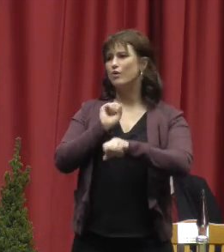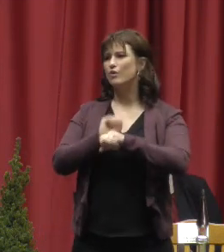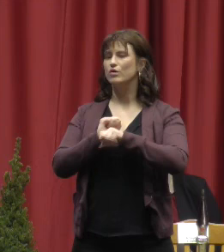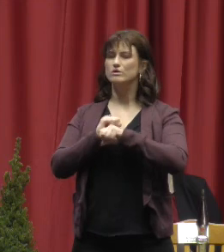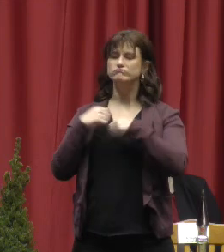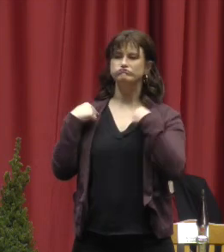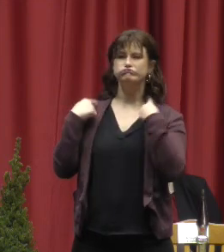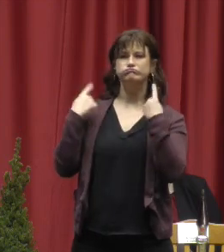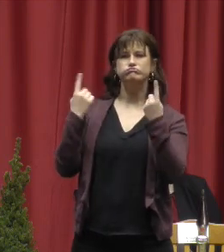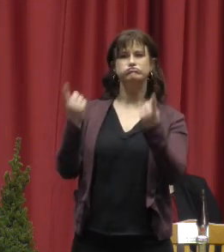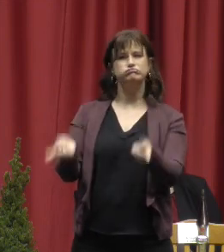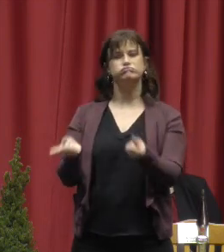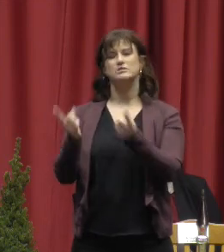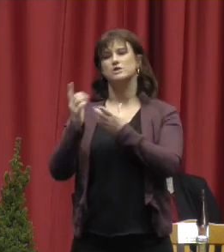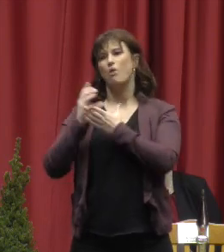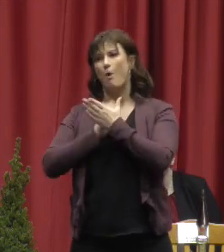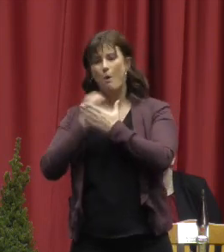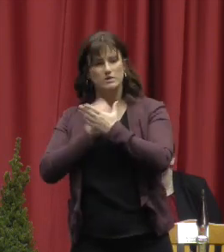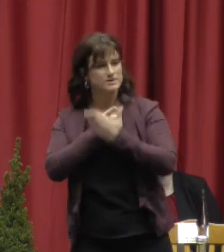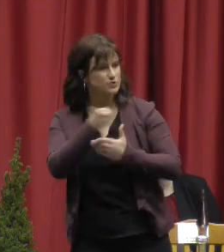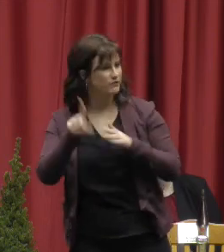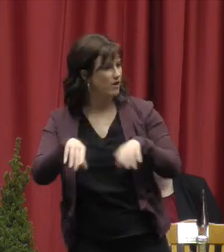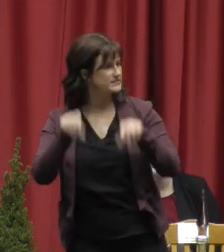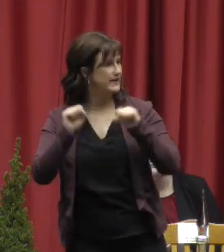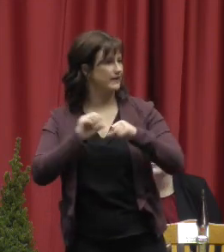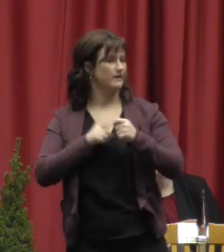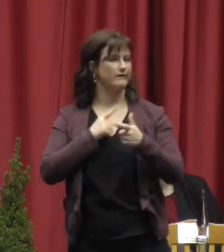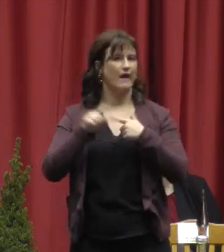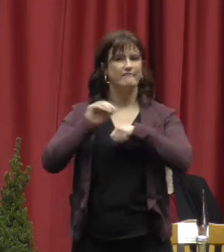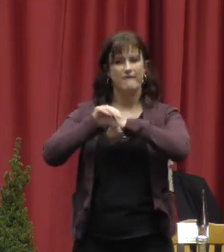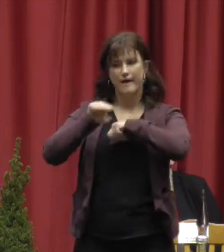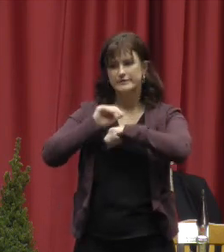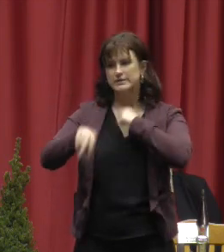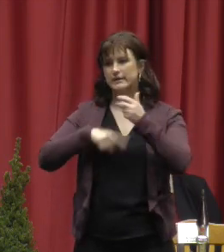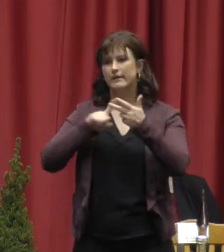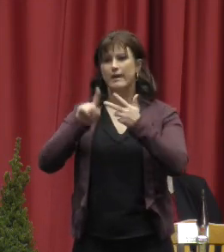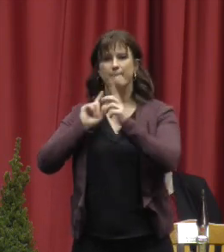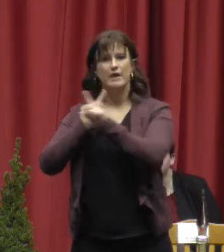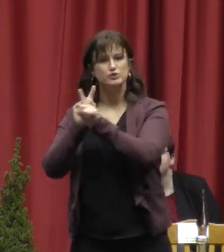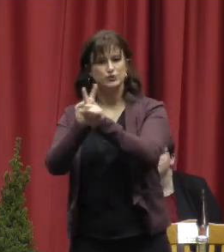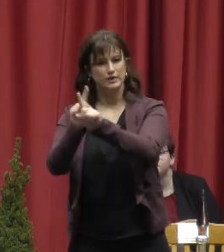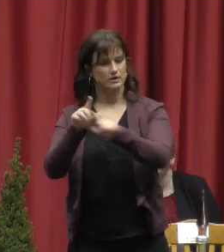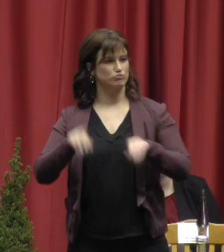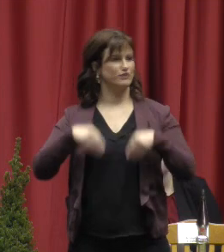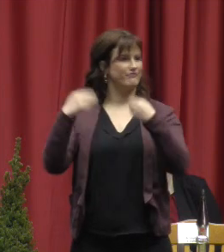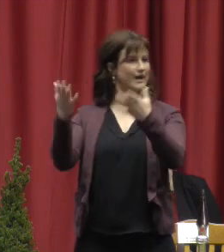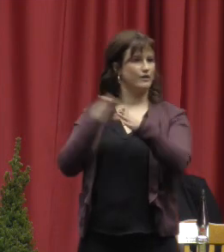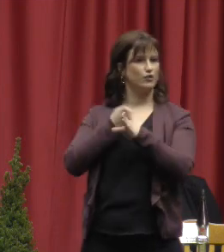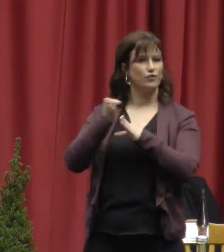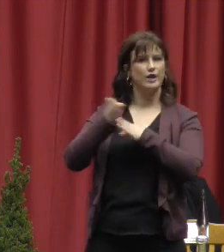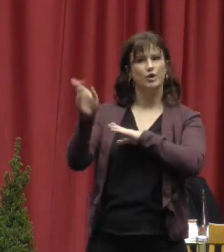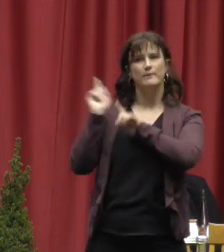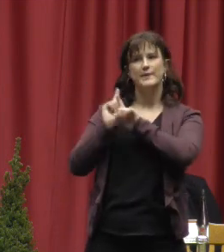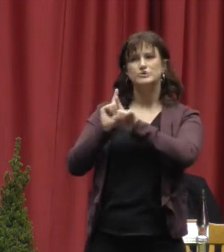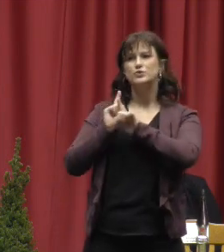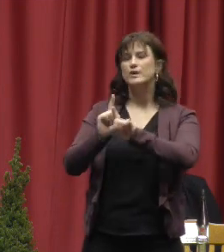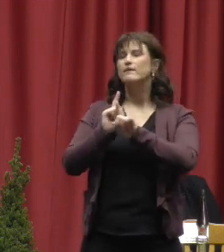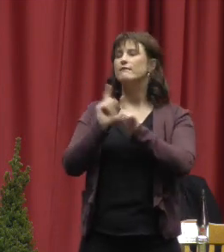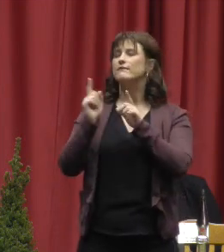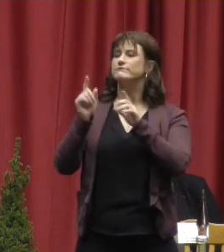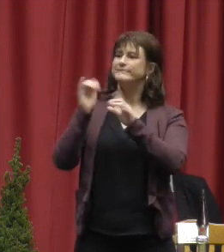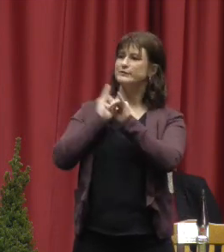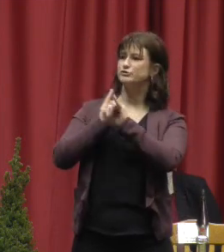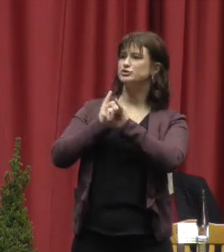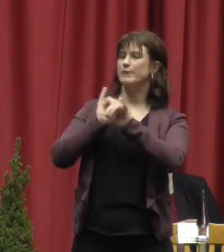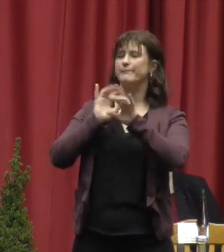through courses you've taken, advising you, mentoring you, providing career resources and internship opportunities, and